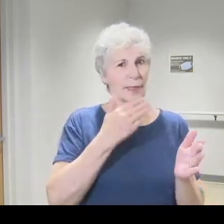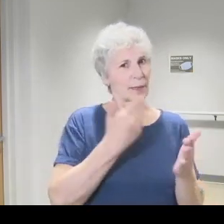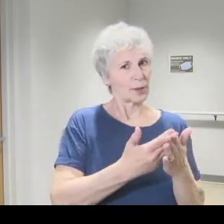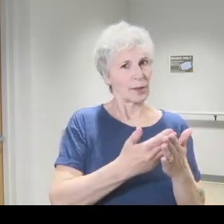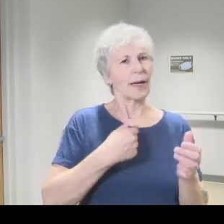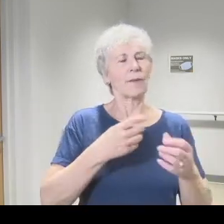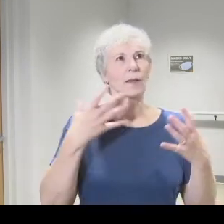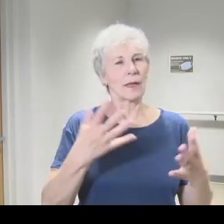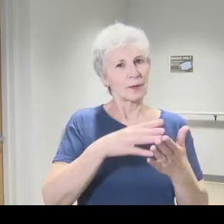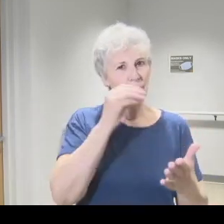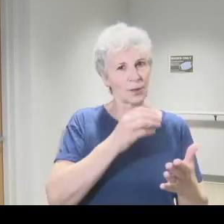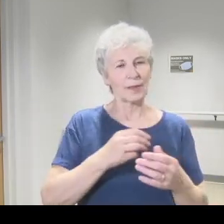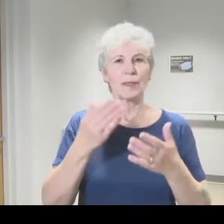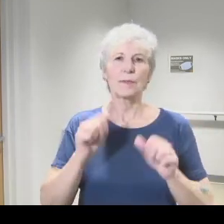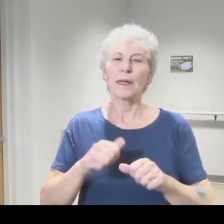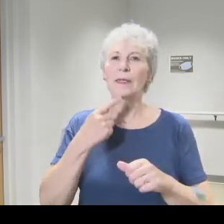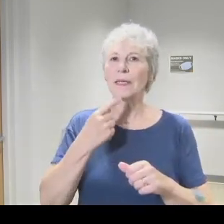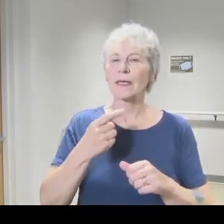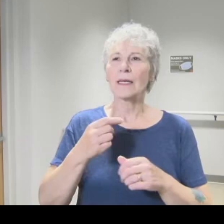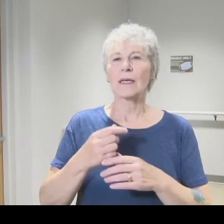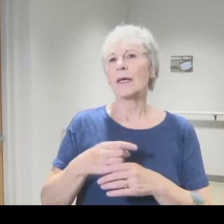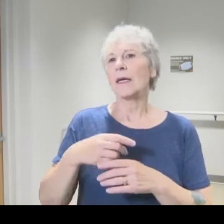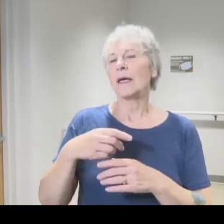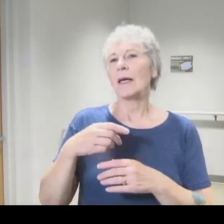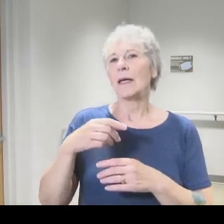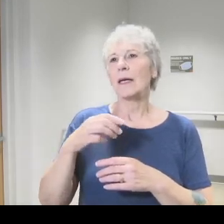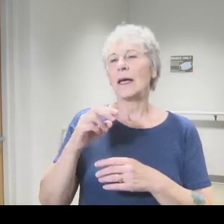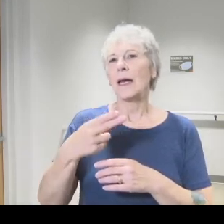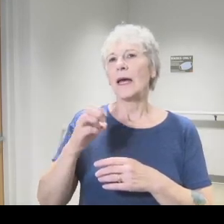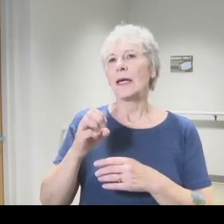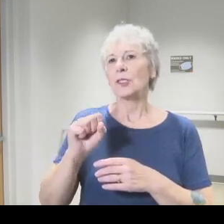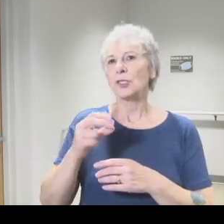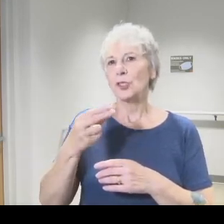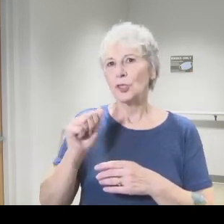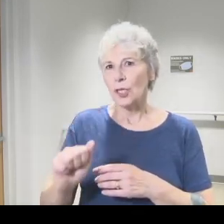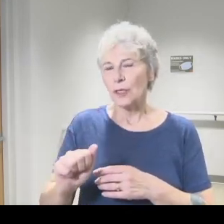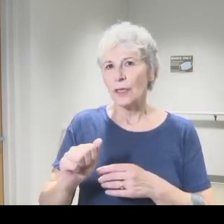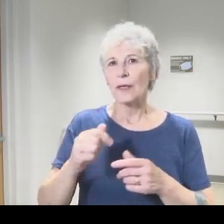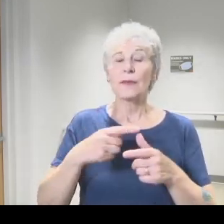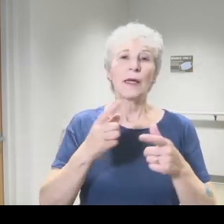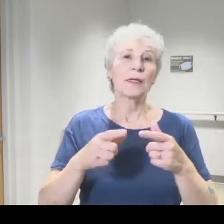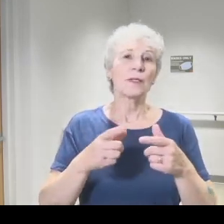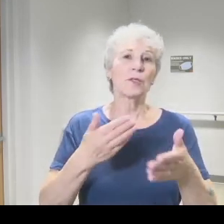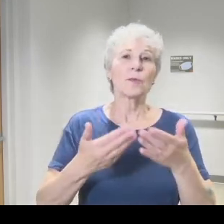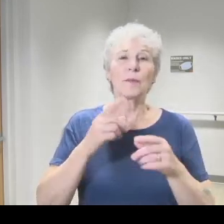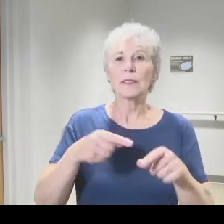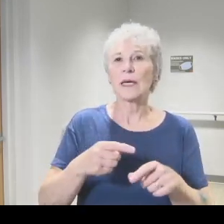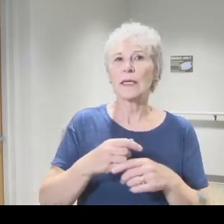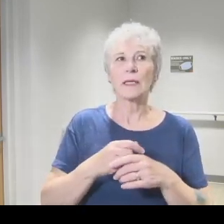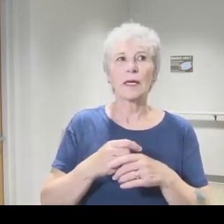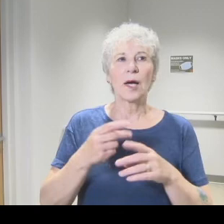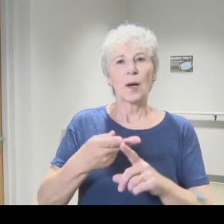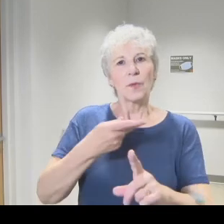lot to learn, you might say hesha. In Guarani, that means to see. And then you might say there's this prefix ja, and I'm going to put that